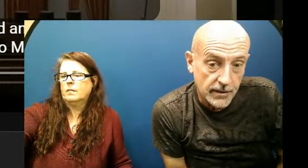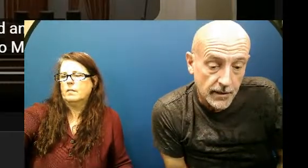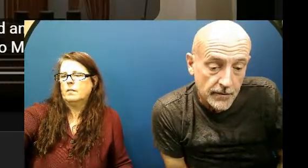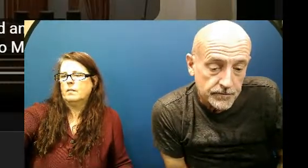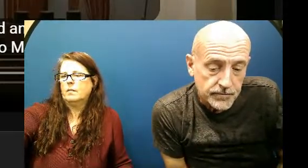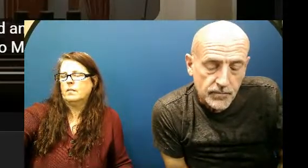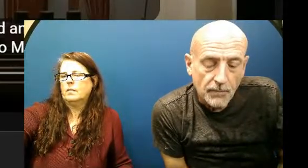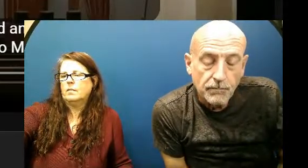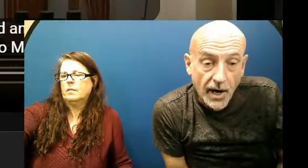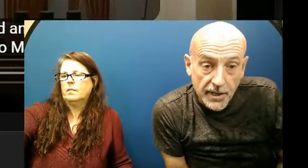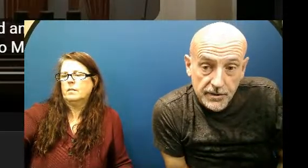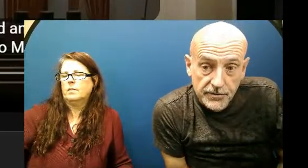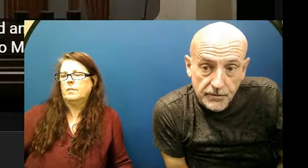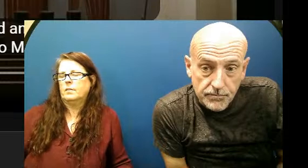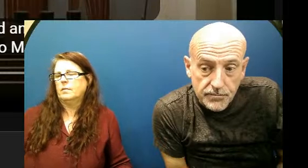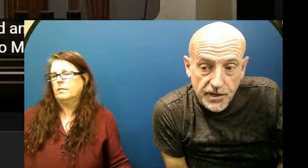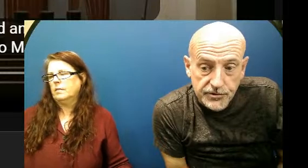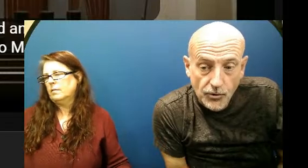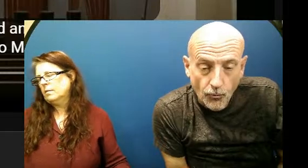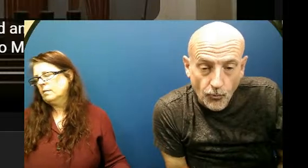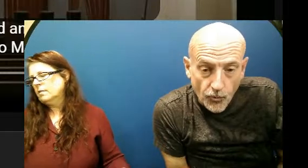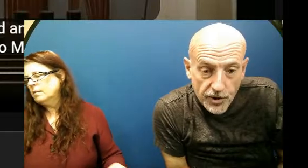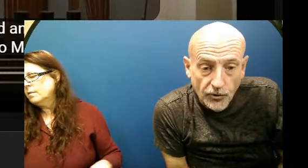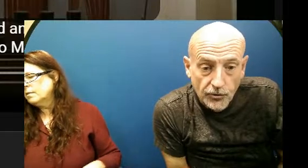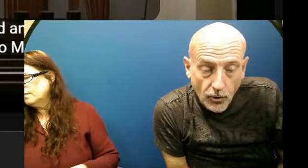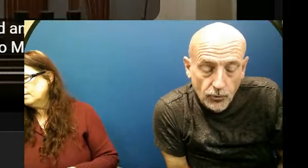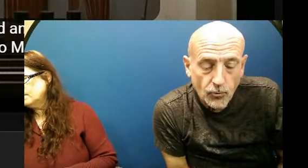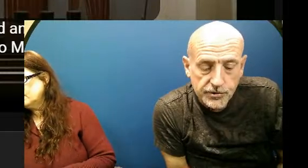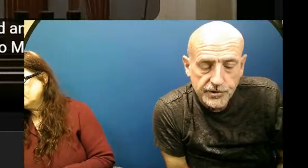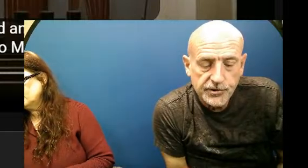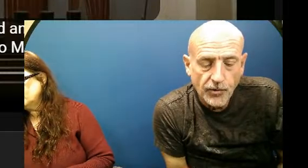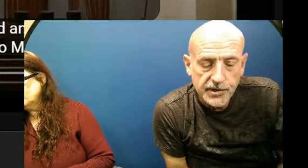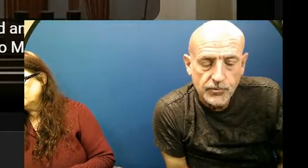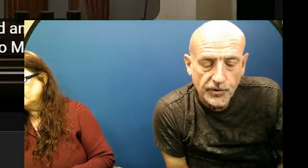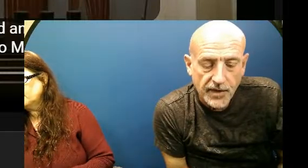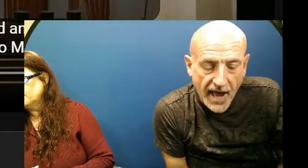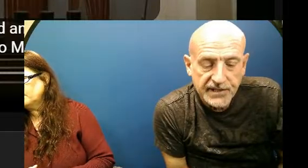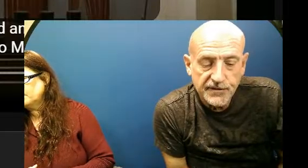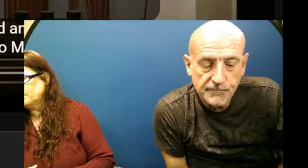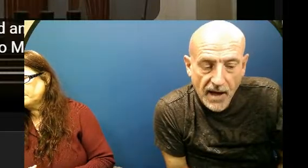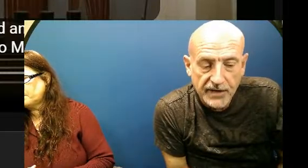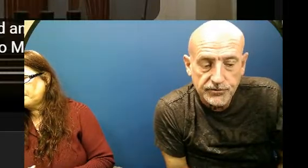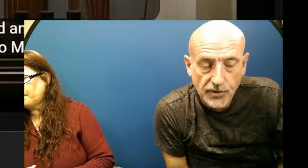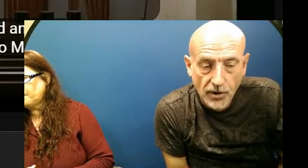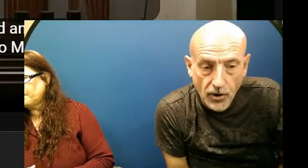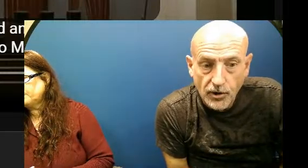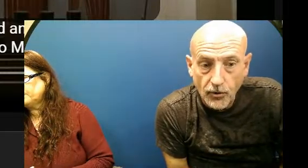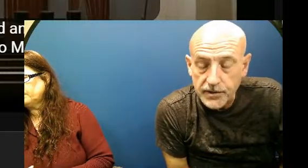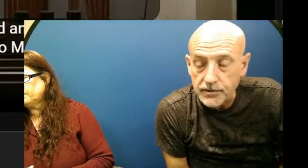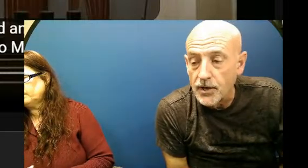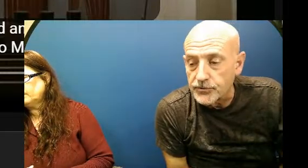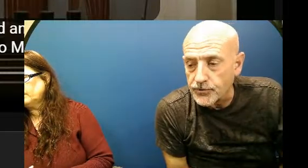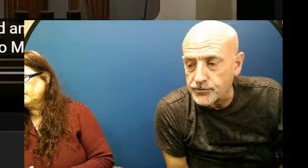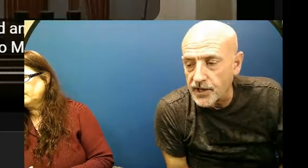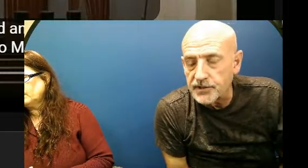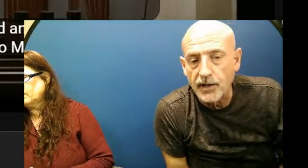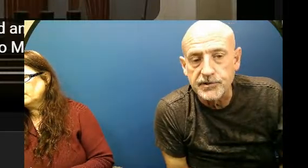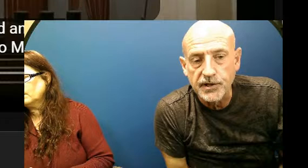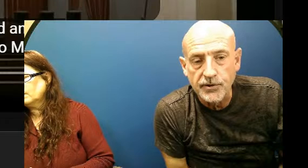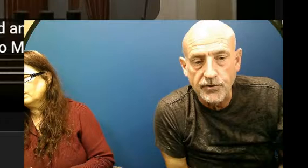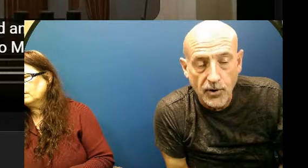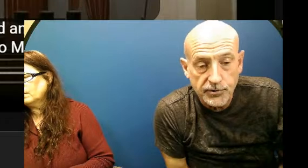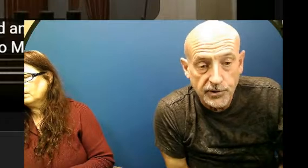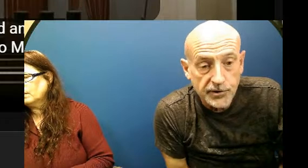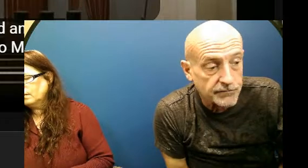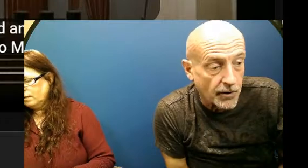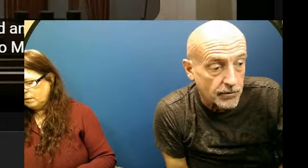complicated. But that's a real Cold War situation with active battles ongoing through technology